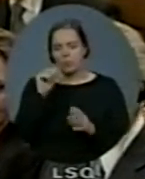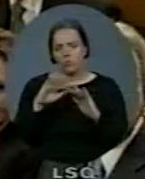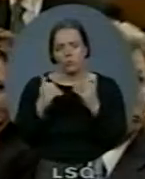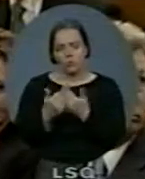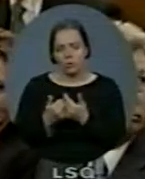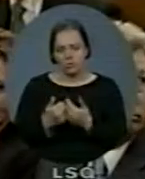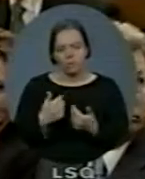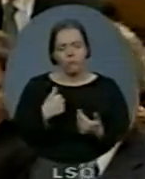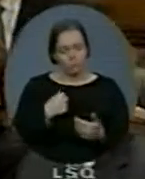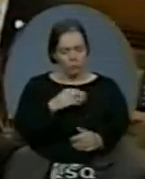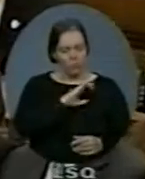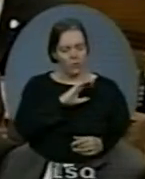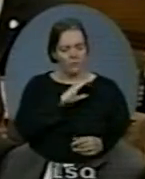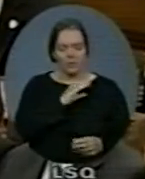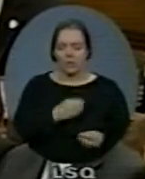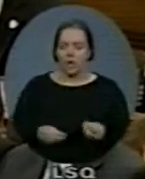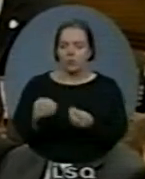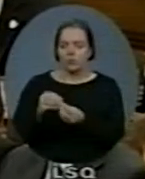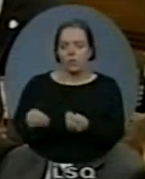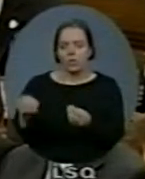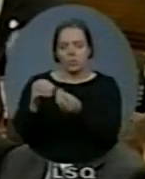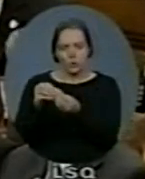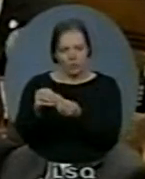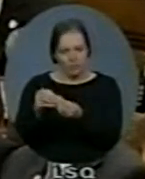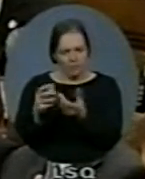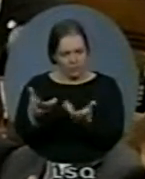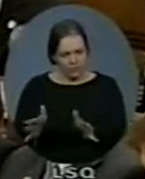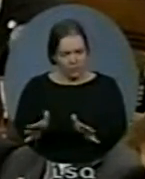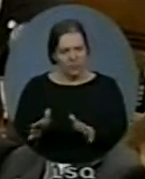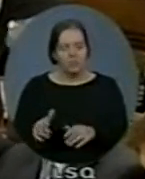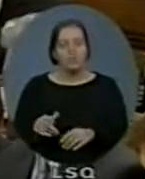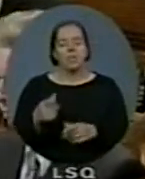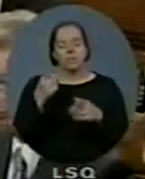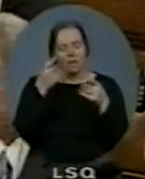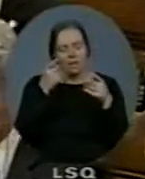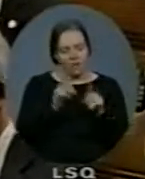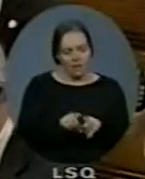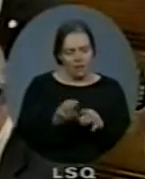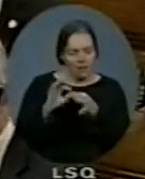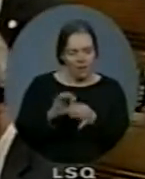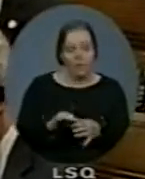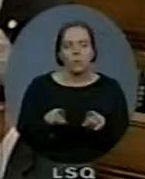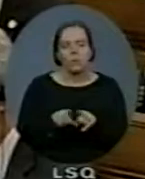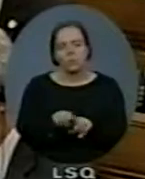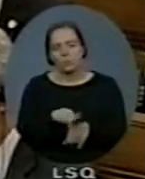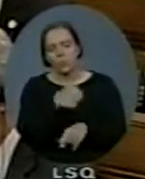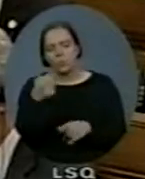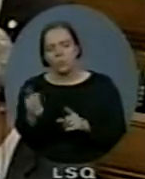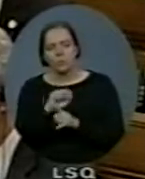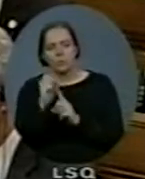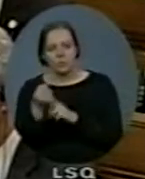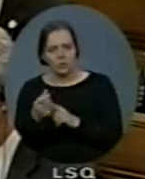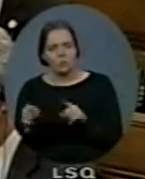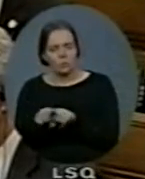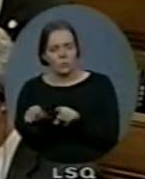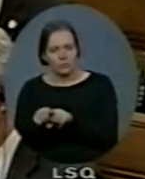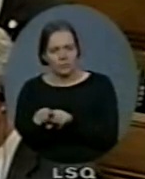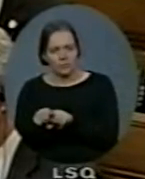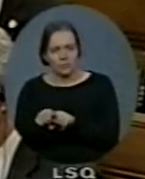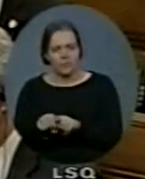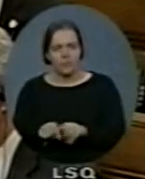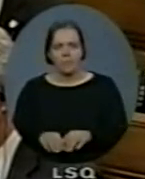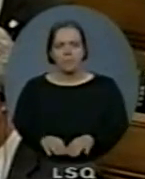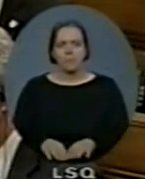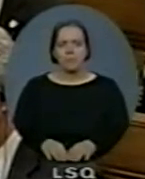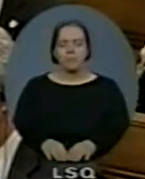policing, not just for arrangements like these, but in other types of situations also. Mr. Speaker, this is something that has been neglected in the past that